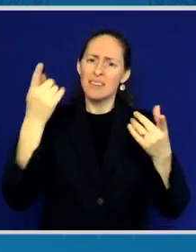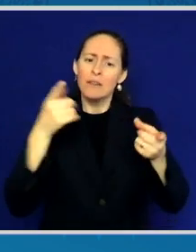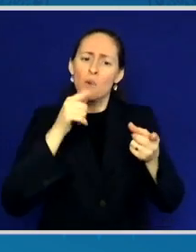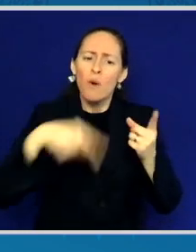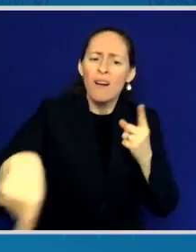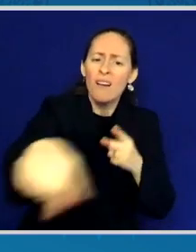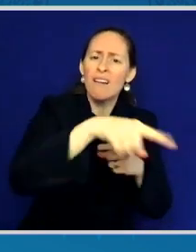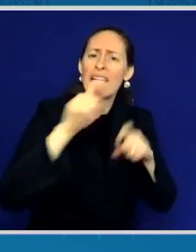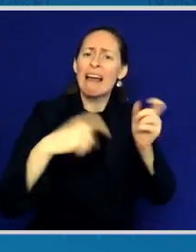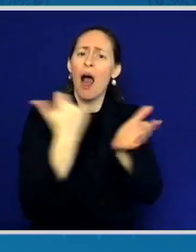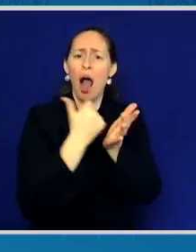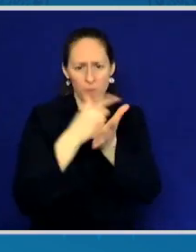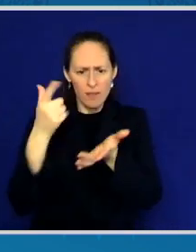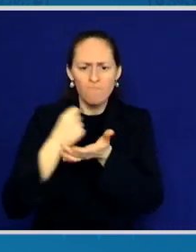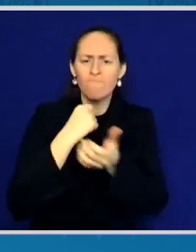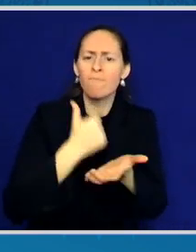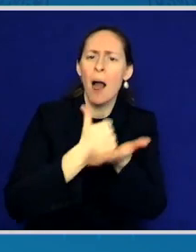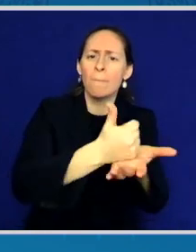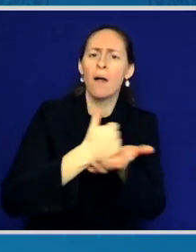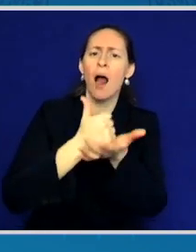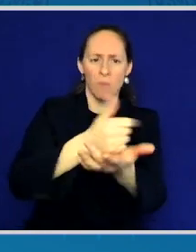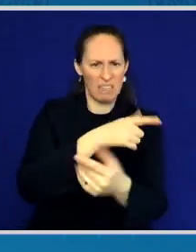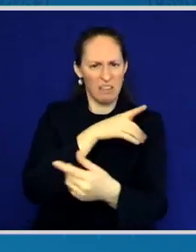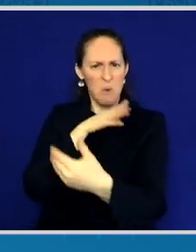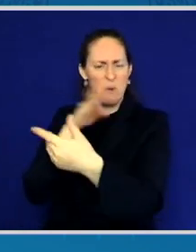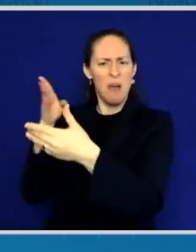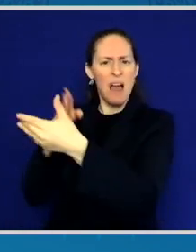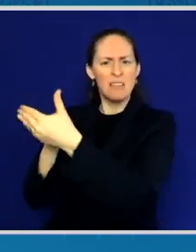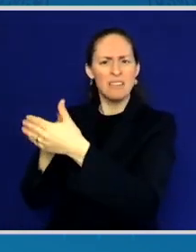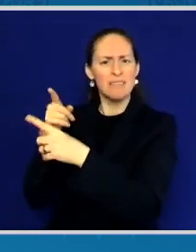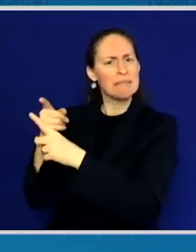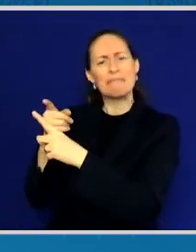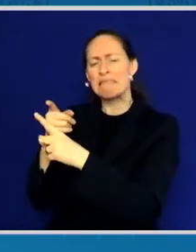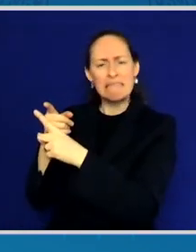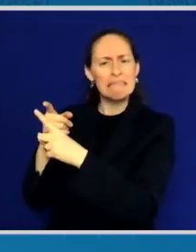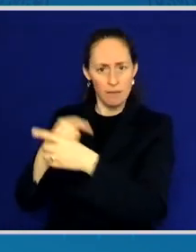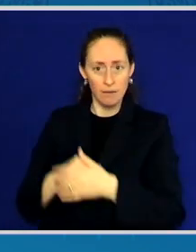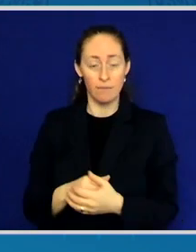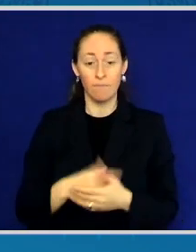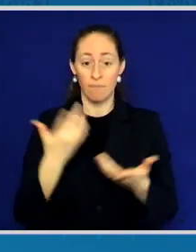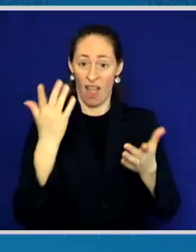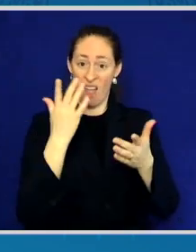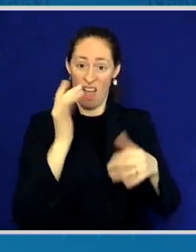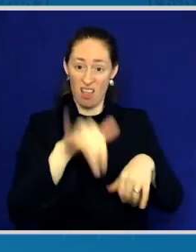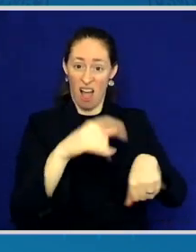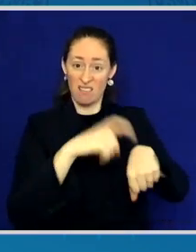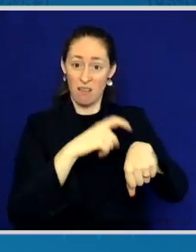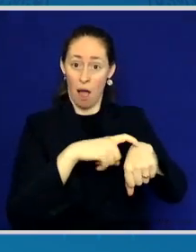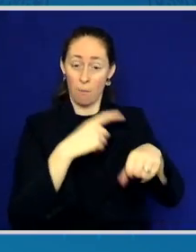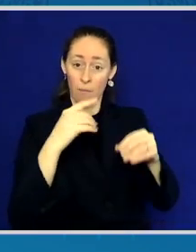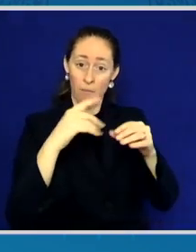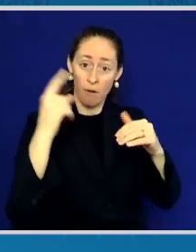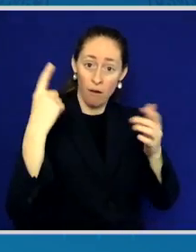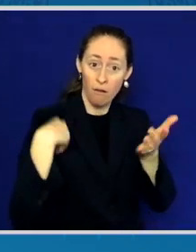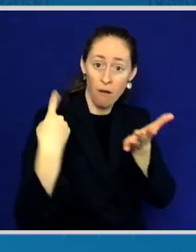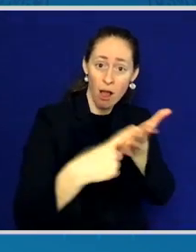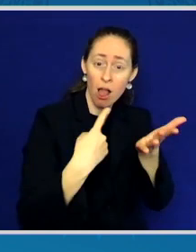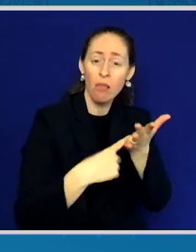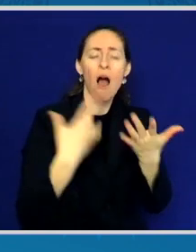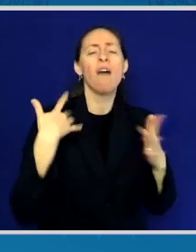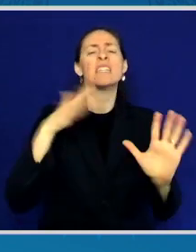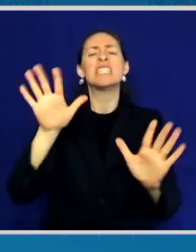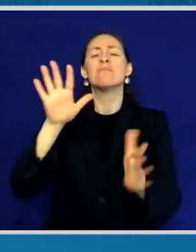Memphis. And if I didn't already love Kamala Harris, I did after that discussion, just what we were talking about, dignity of work.